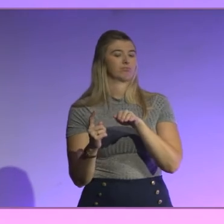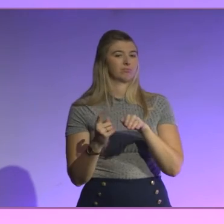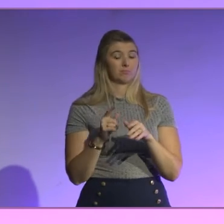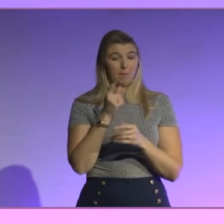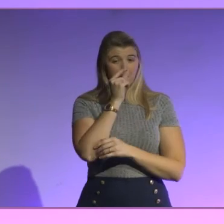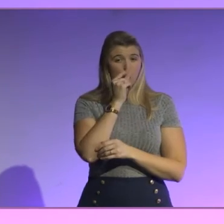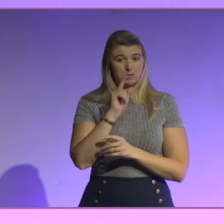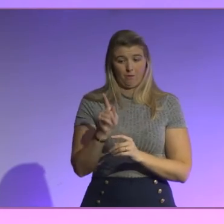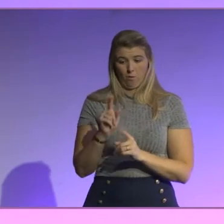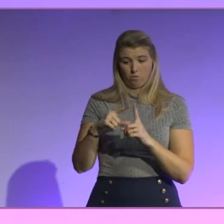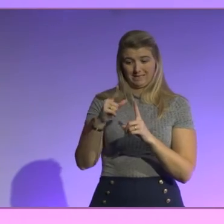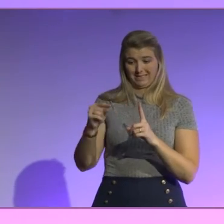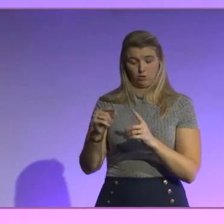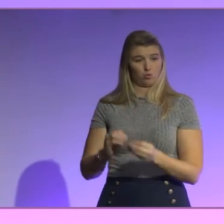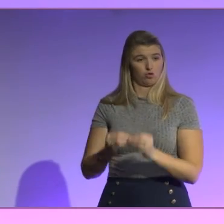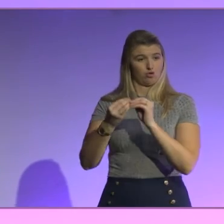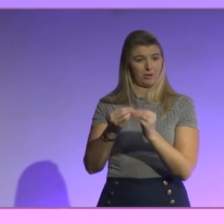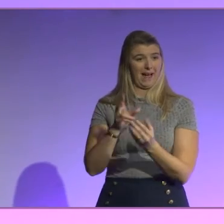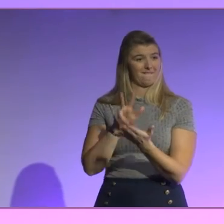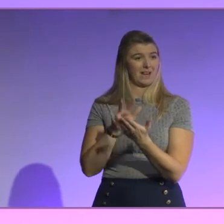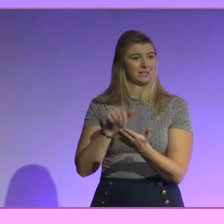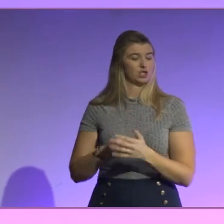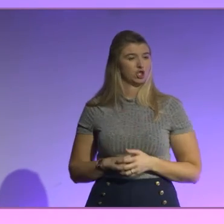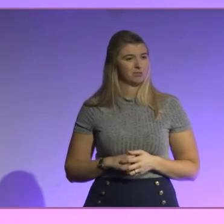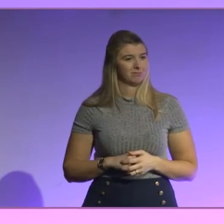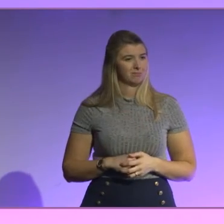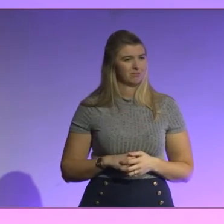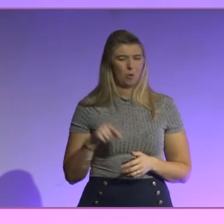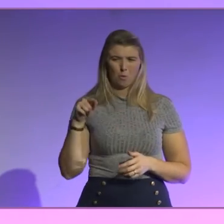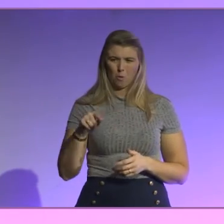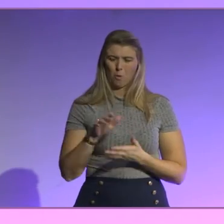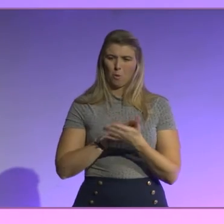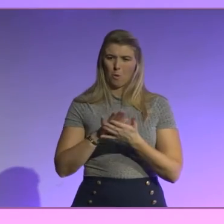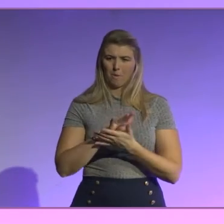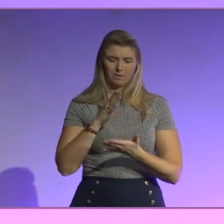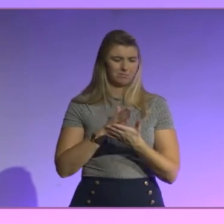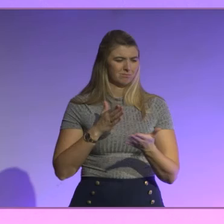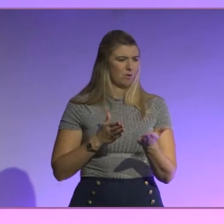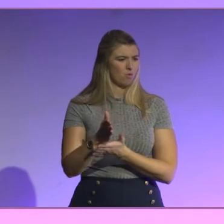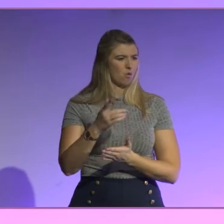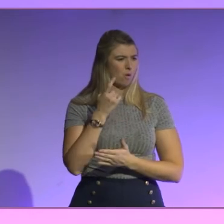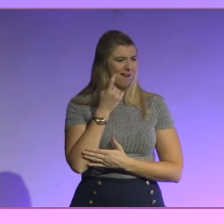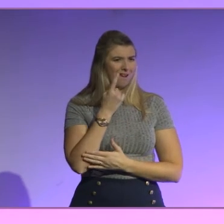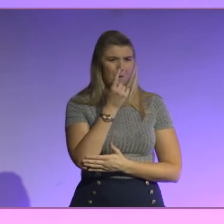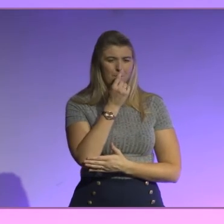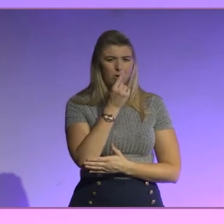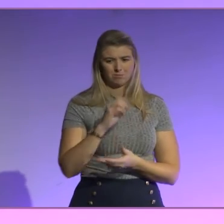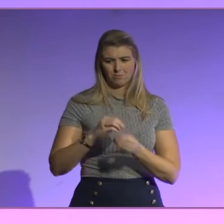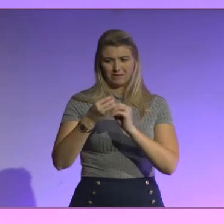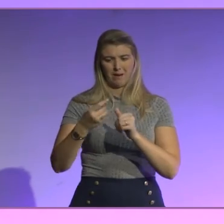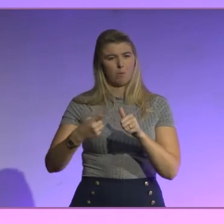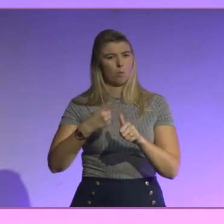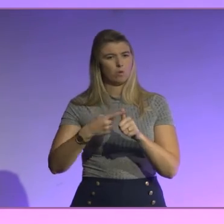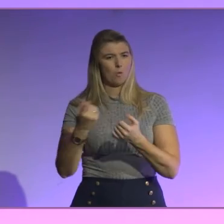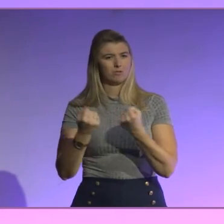that validation. And that's the key to really making it possible to develop autonomous driving